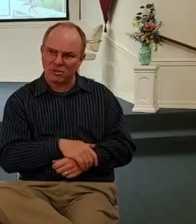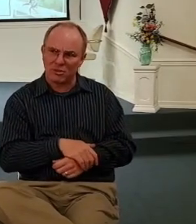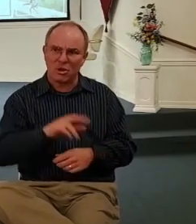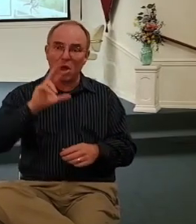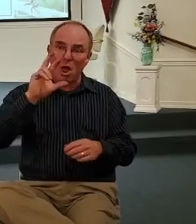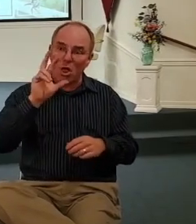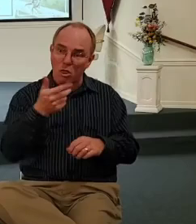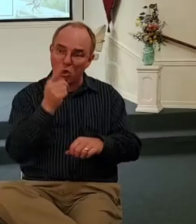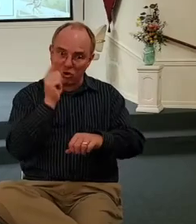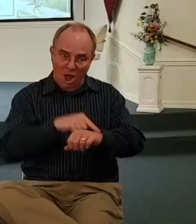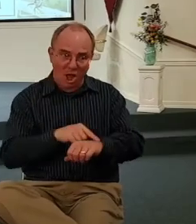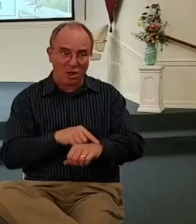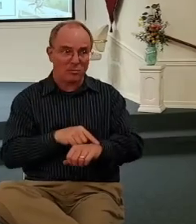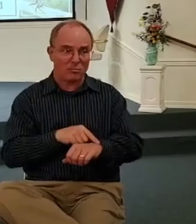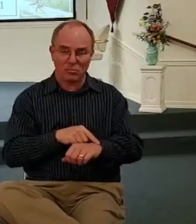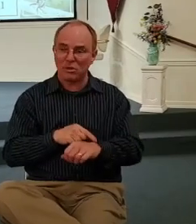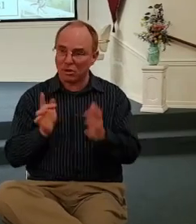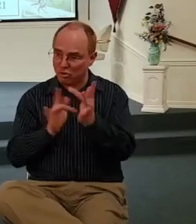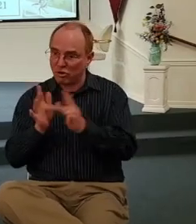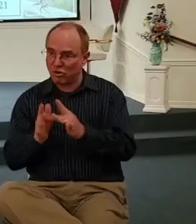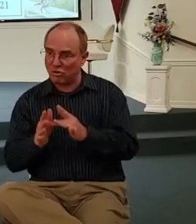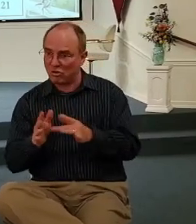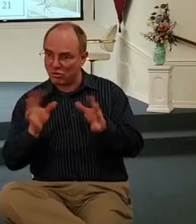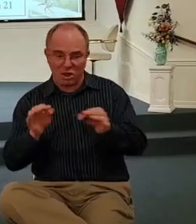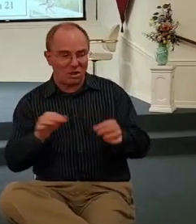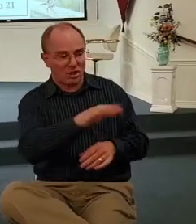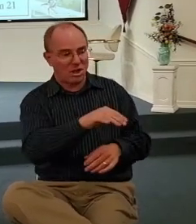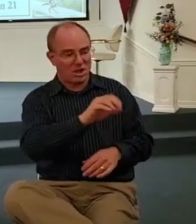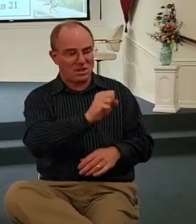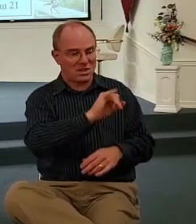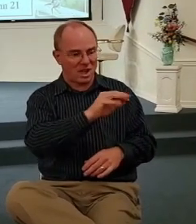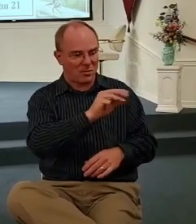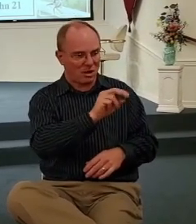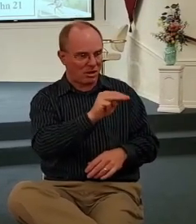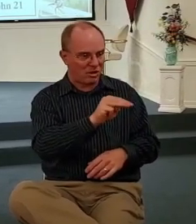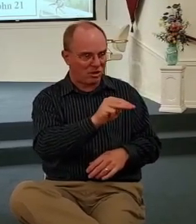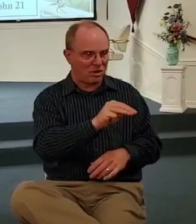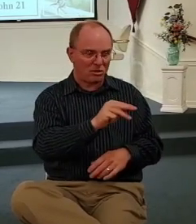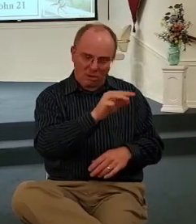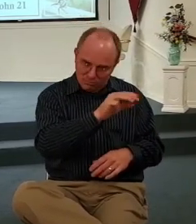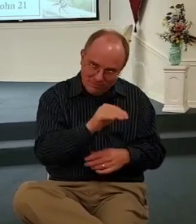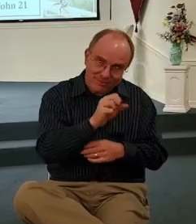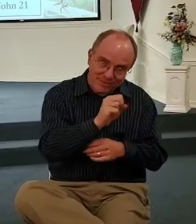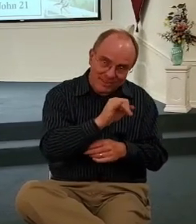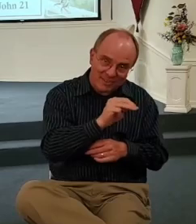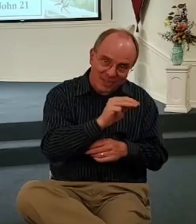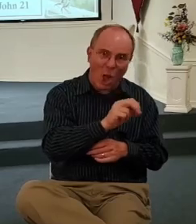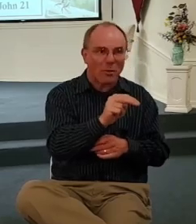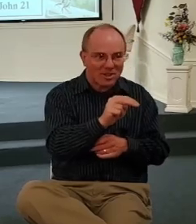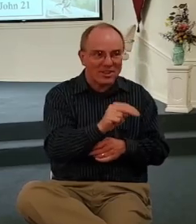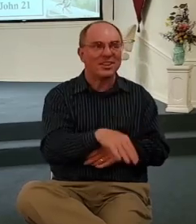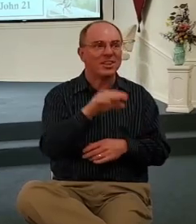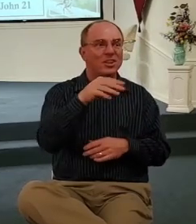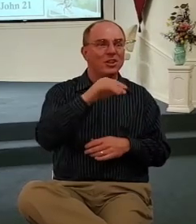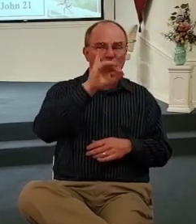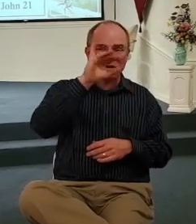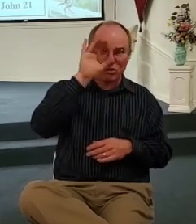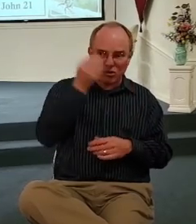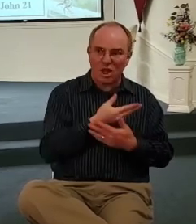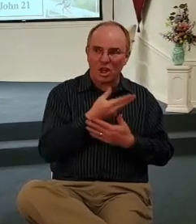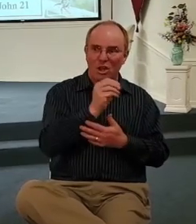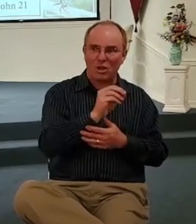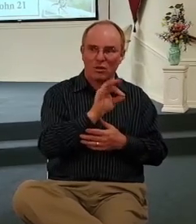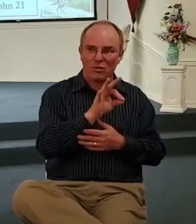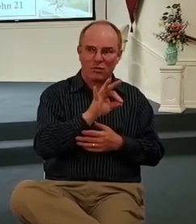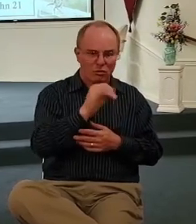time he said to him, "Simon, son of John, do you love me?" Peter was hurt